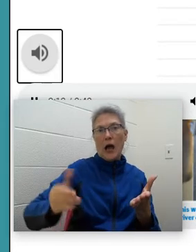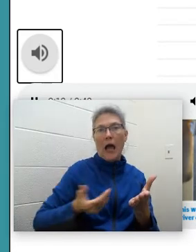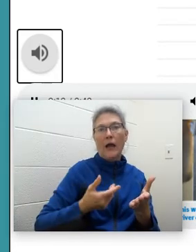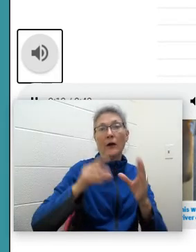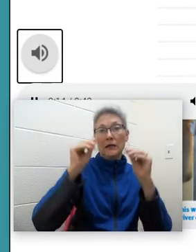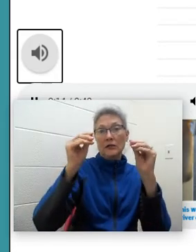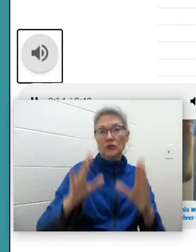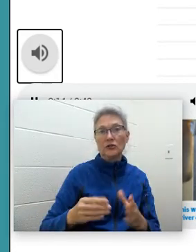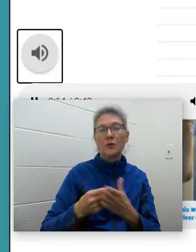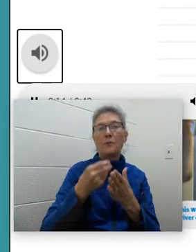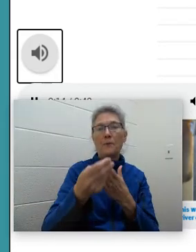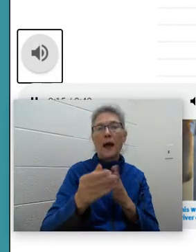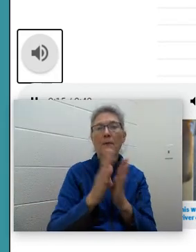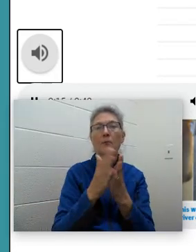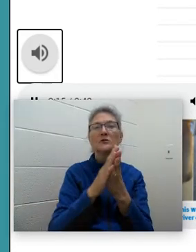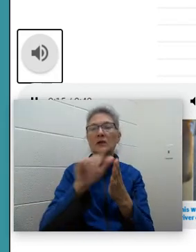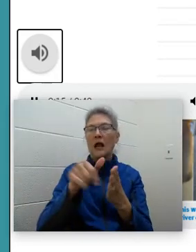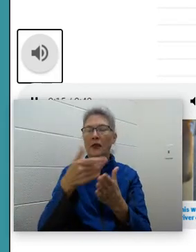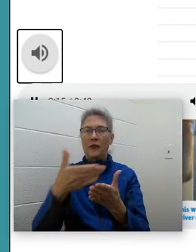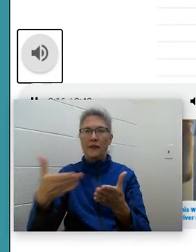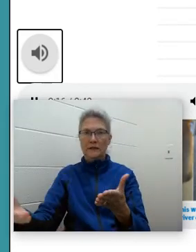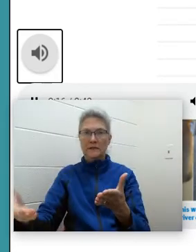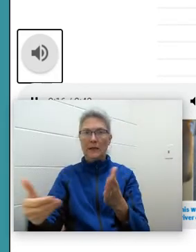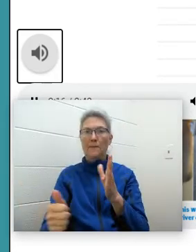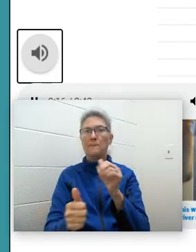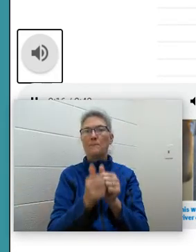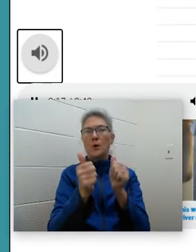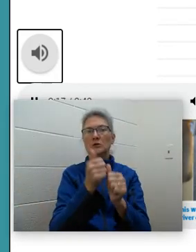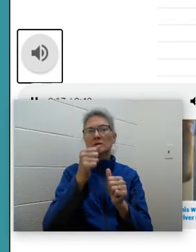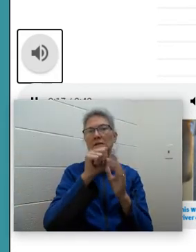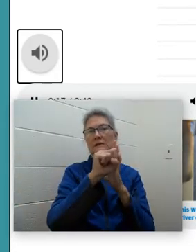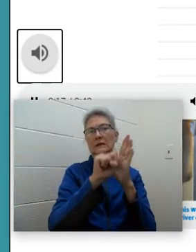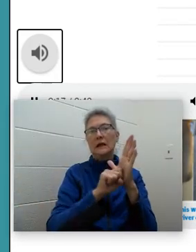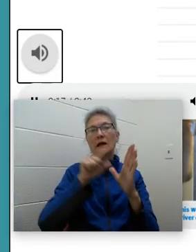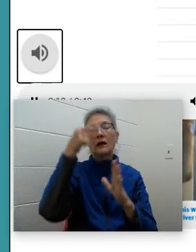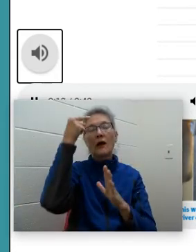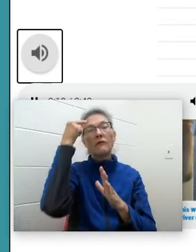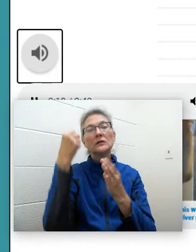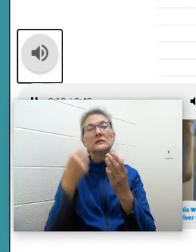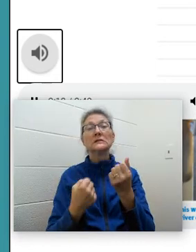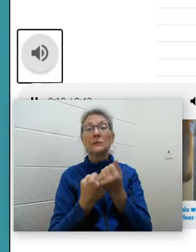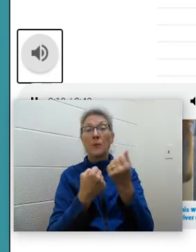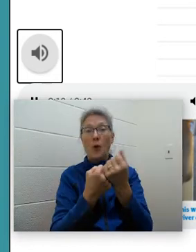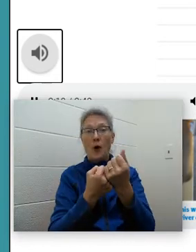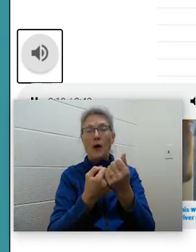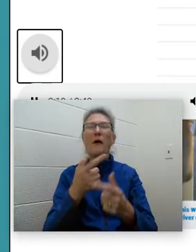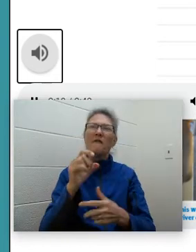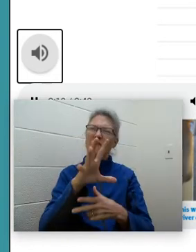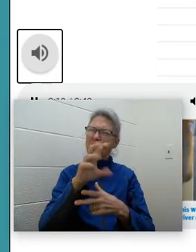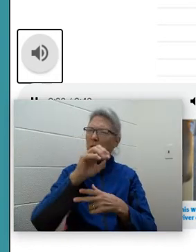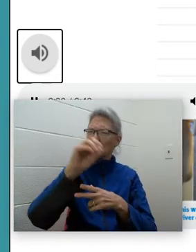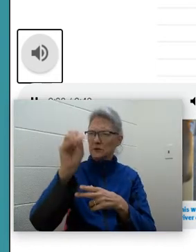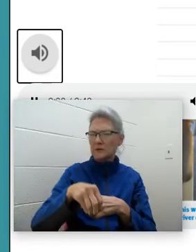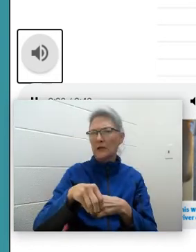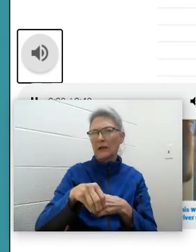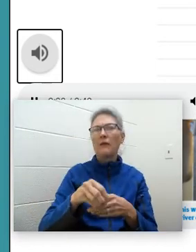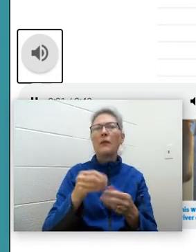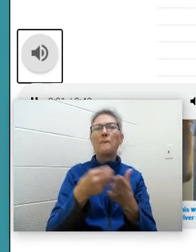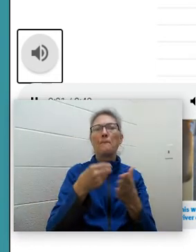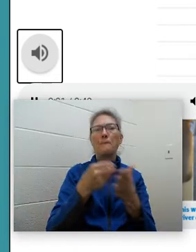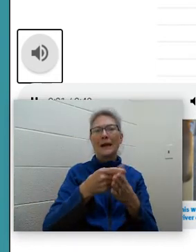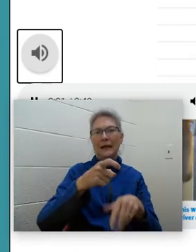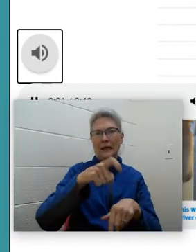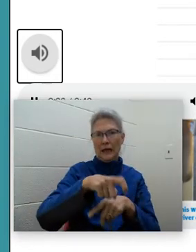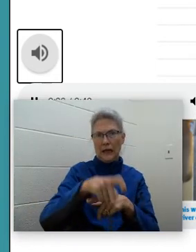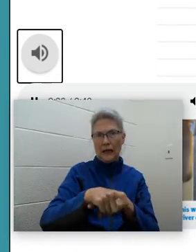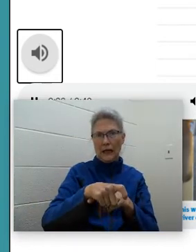purchase books and other materials. Most state governments fund about 50% of the money needed to run public schools. The rest